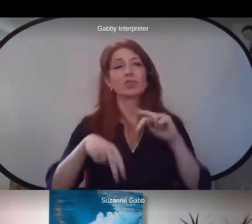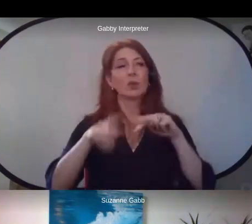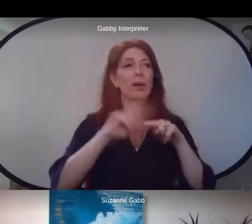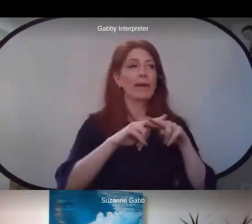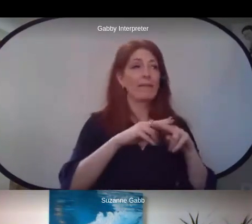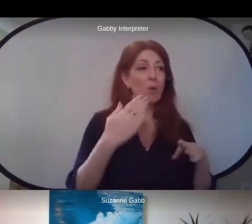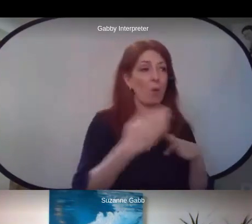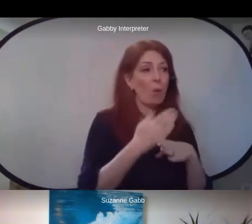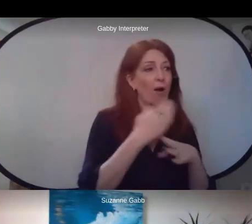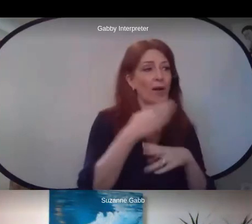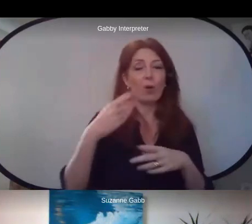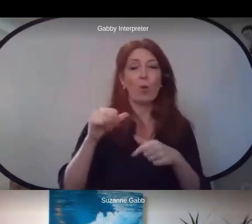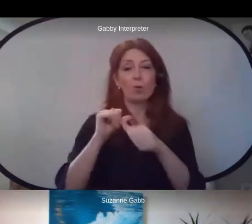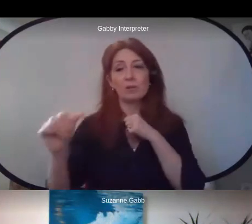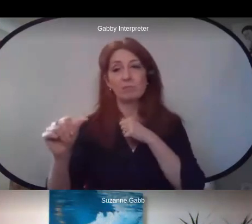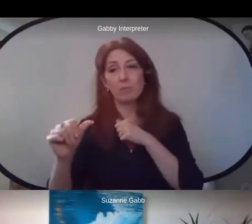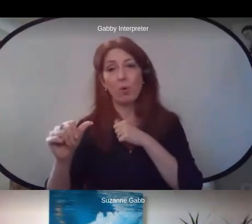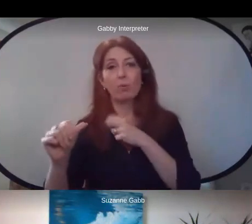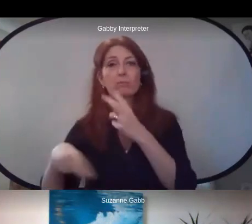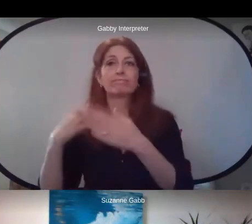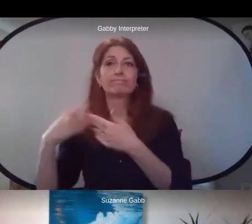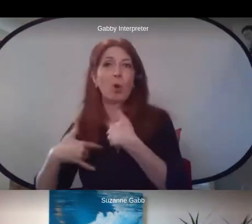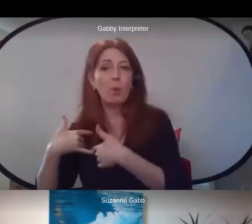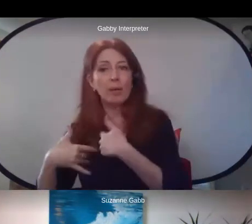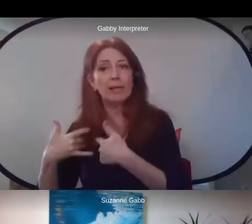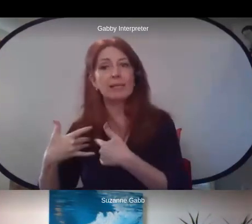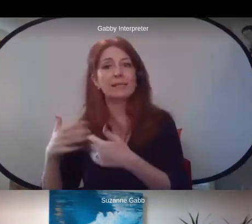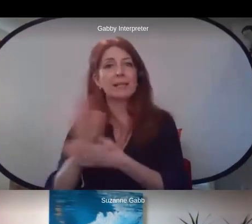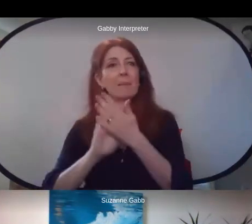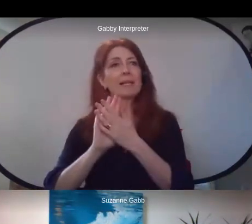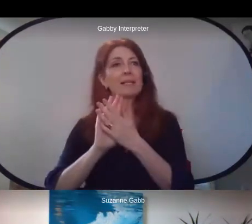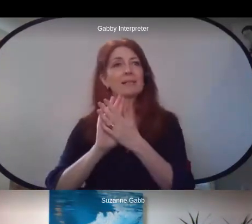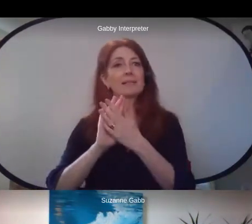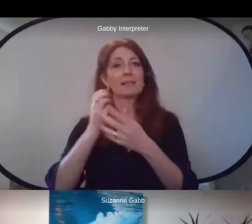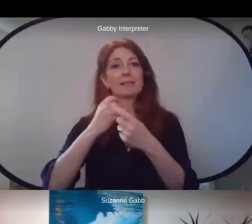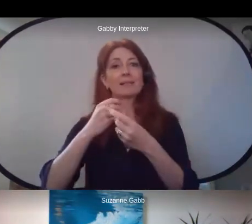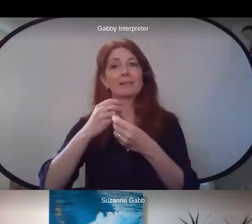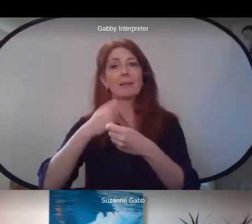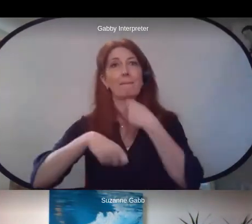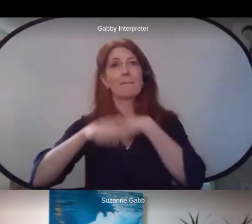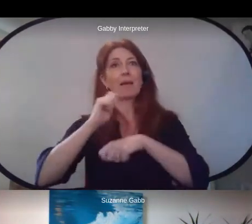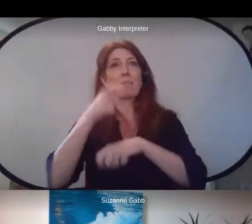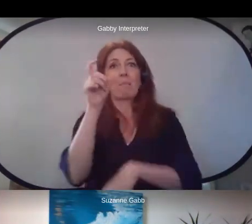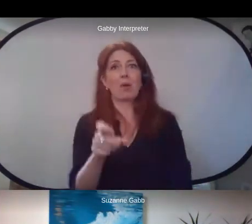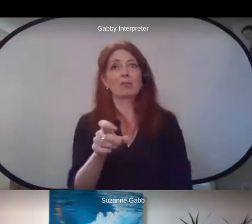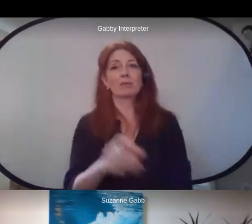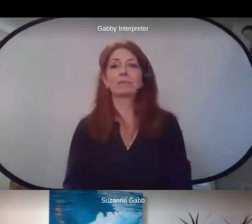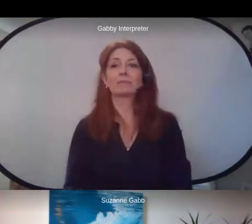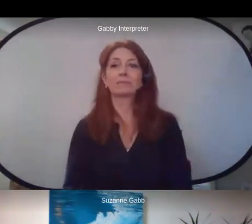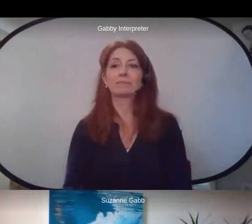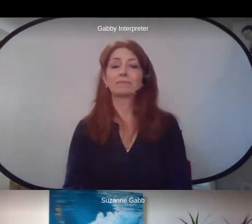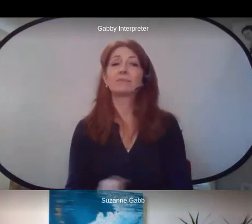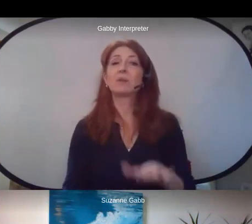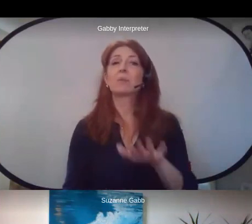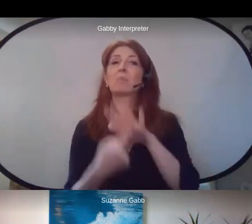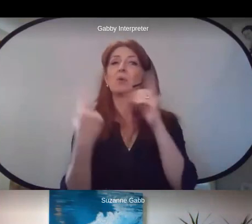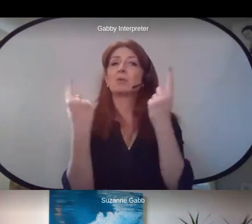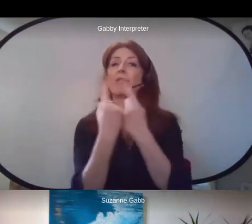or their sporting life or their hobbies or whatever it is, it makes that person. And I think the most important thing that our technology is